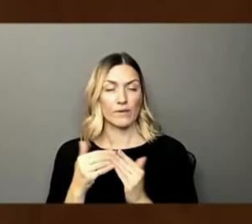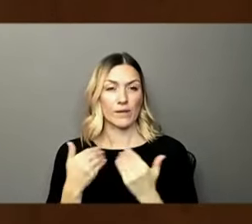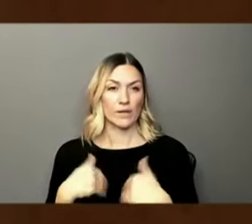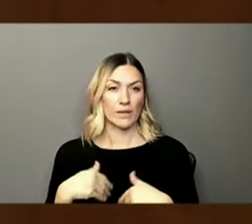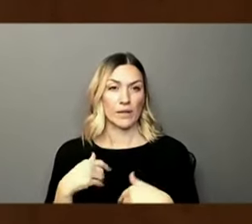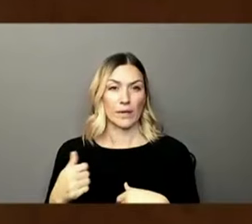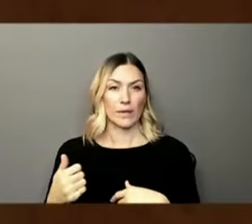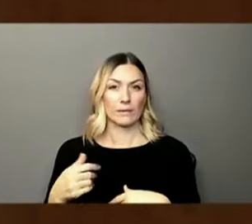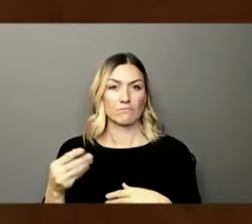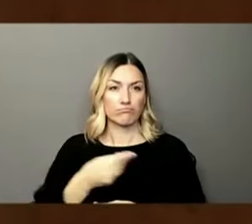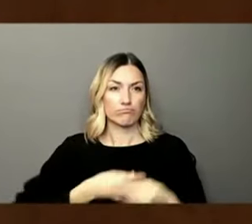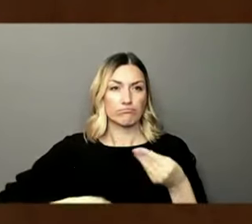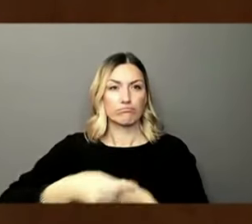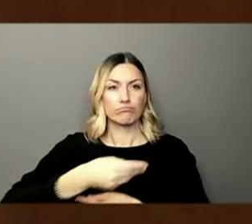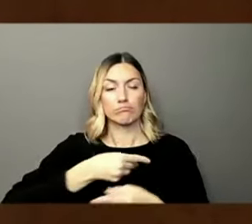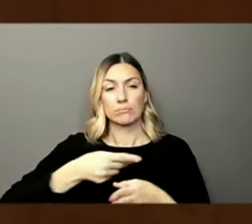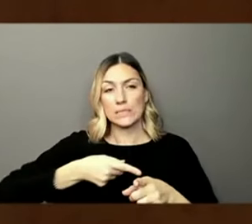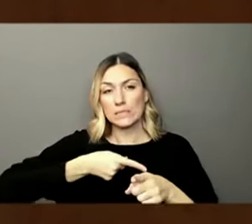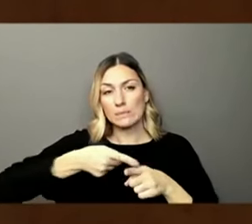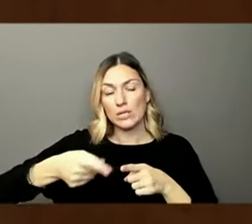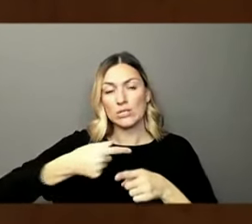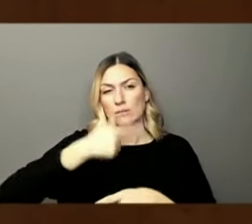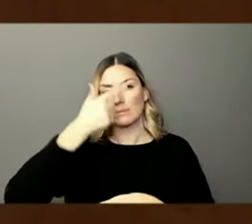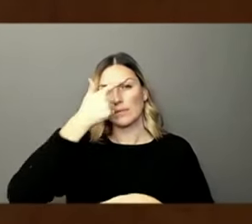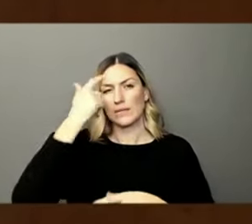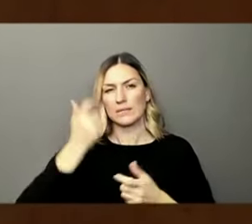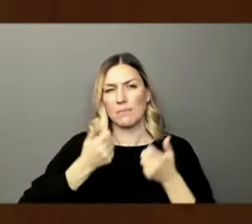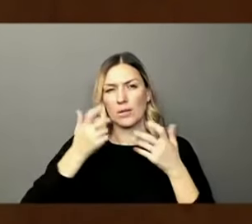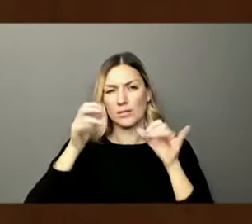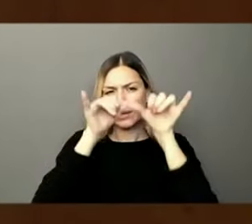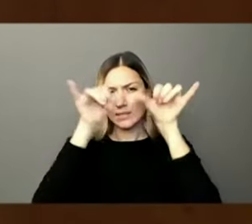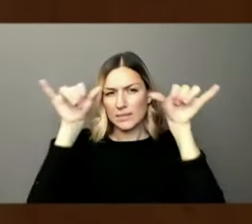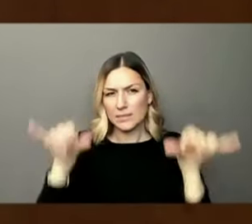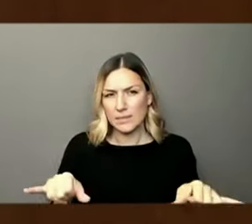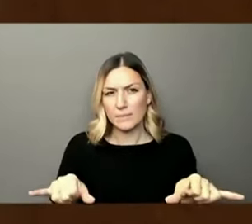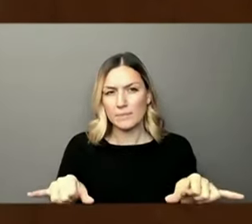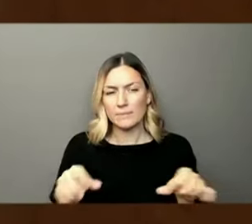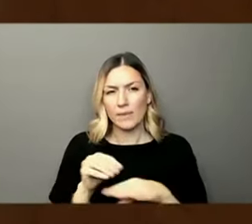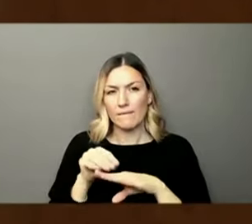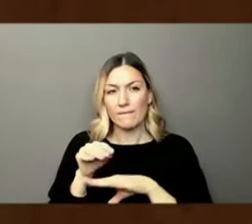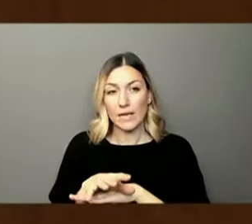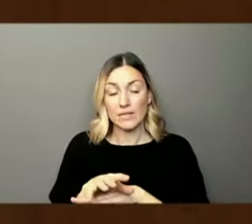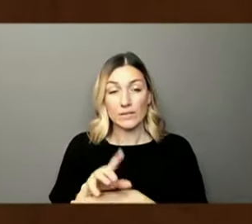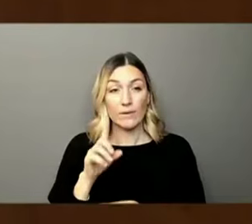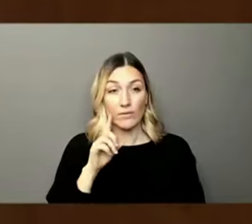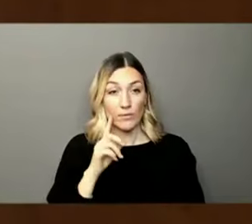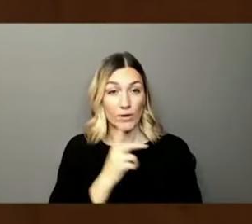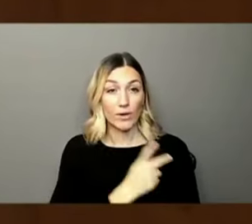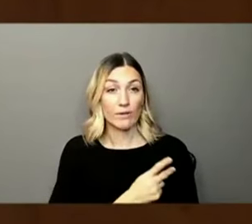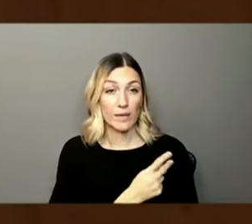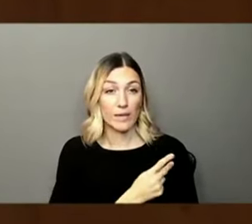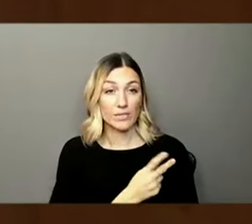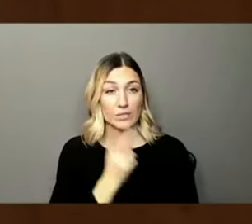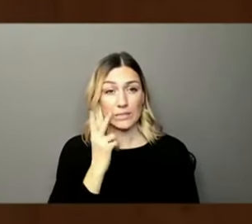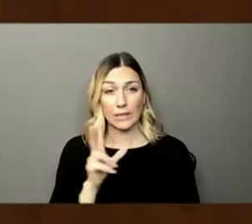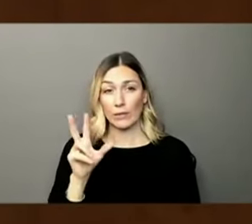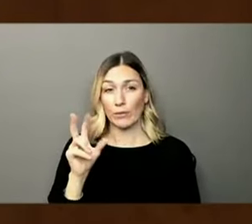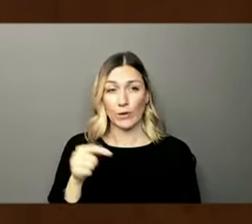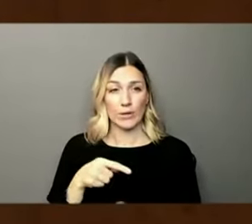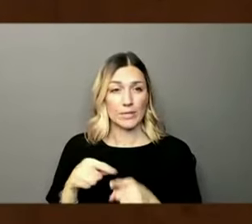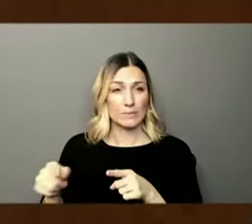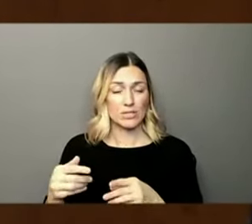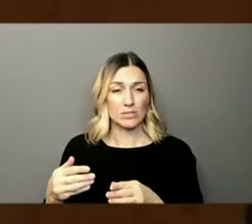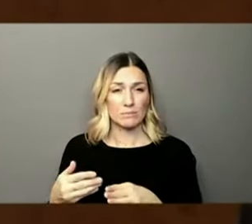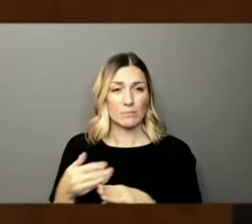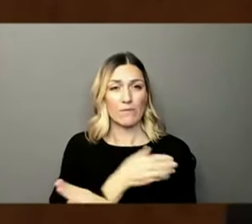forth between subspecialists because of this multisystemic nature. And I've heard of patients seeing 30 subspecialists before they make it to a